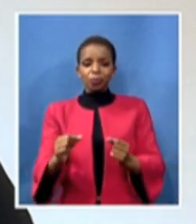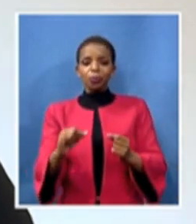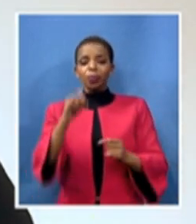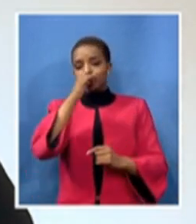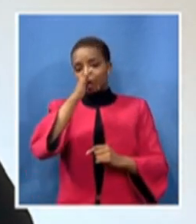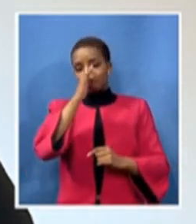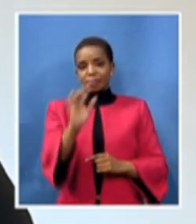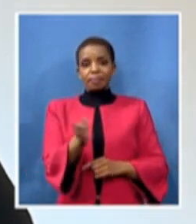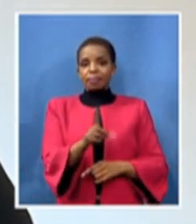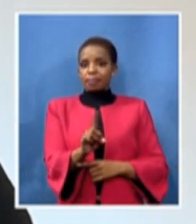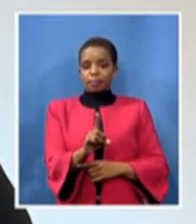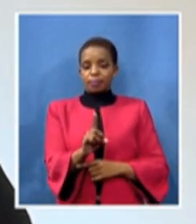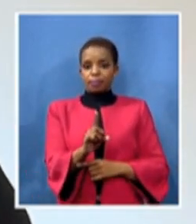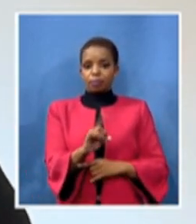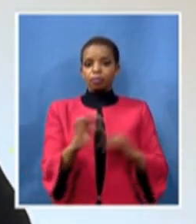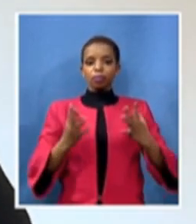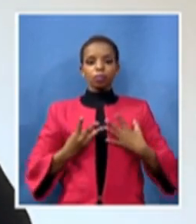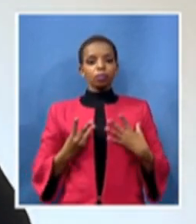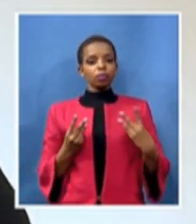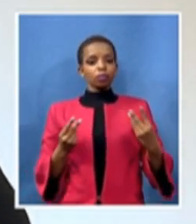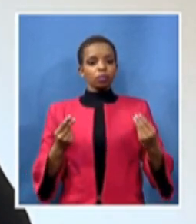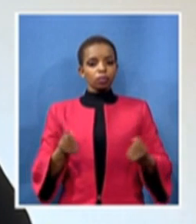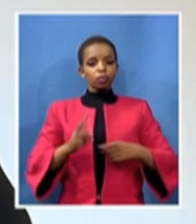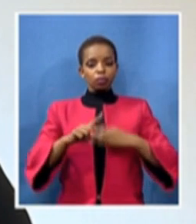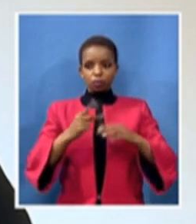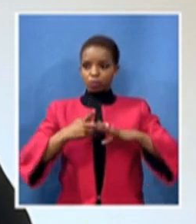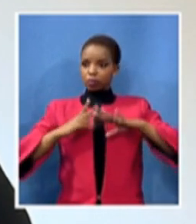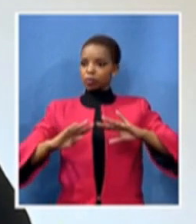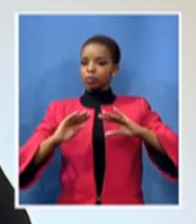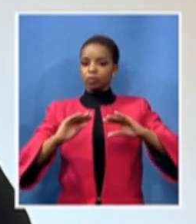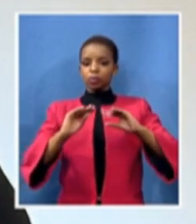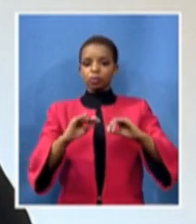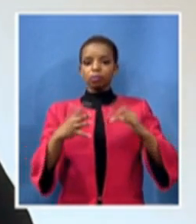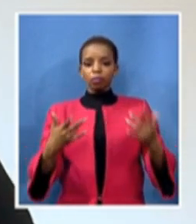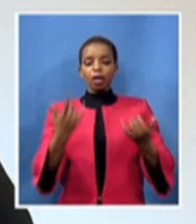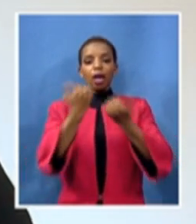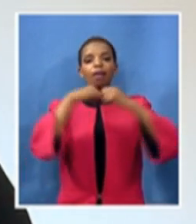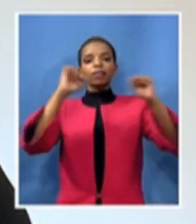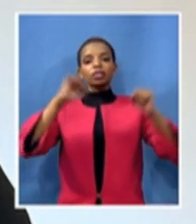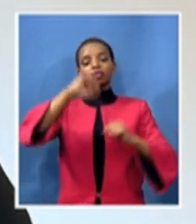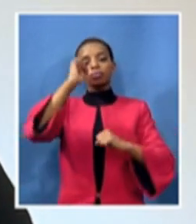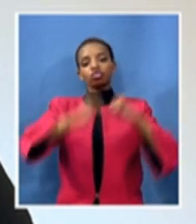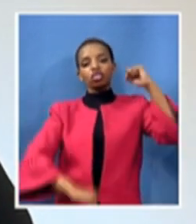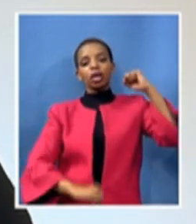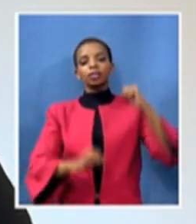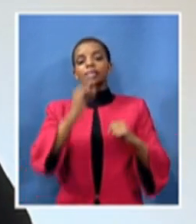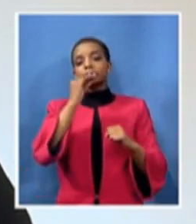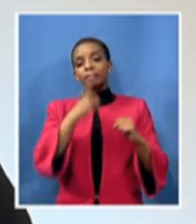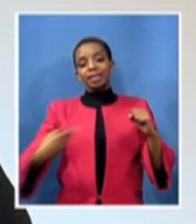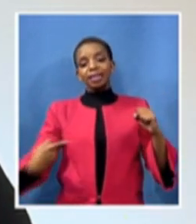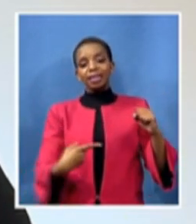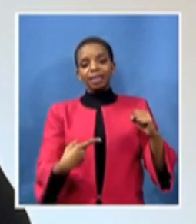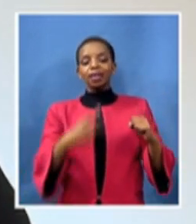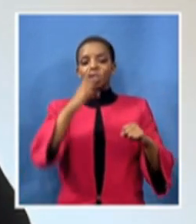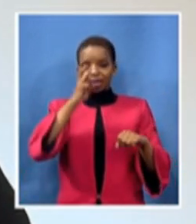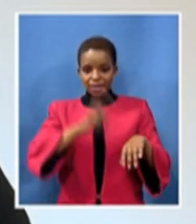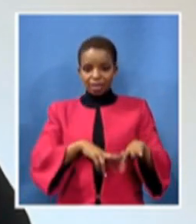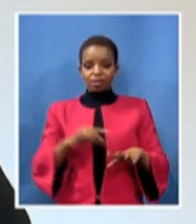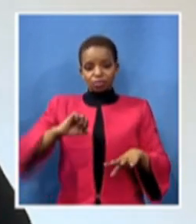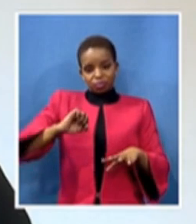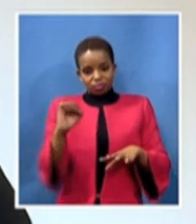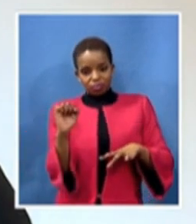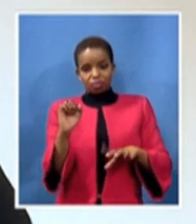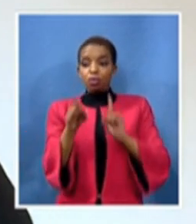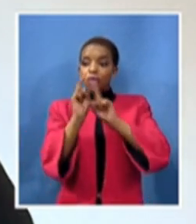re-education the Freedom Charter speaks of needs to be reserved for those who have failed to decolonize through our education